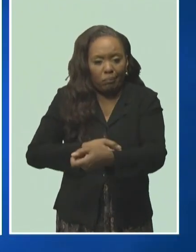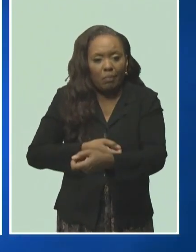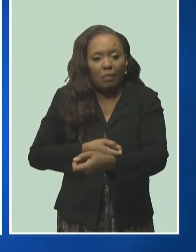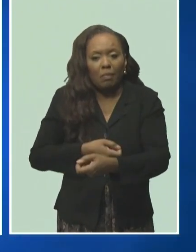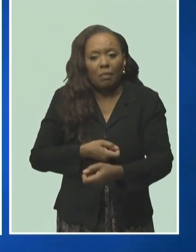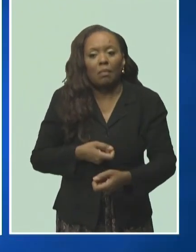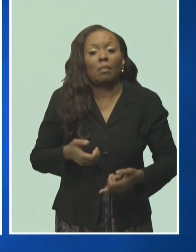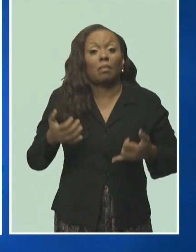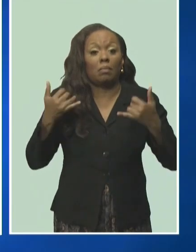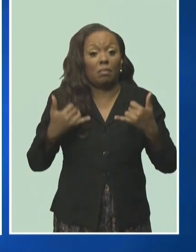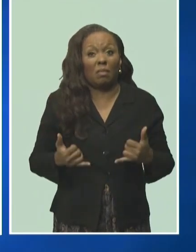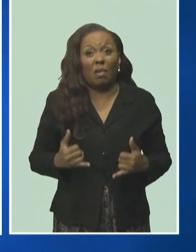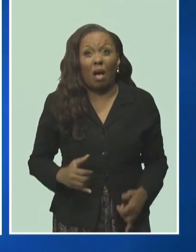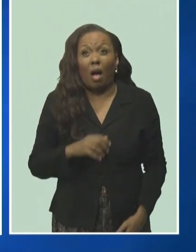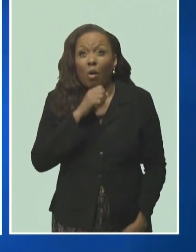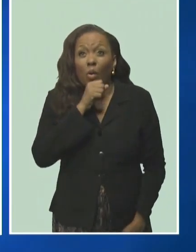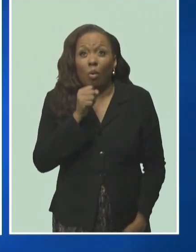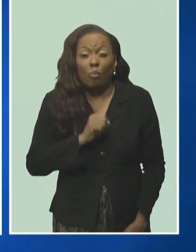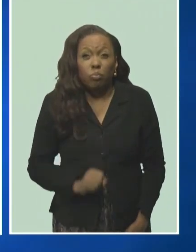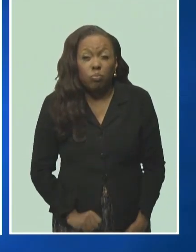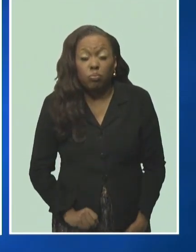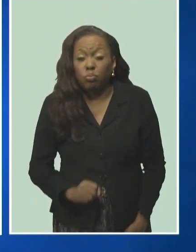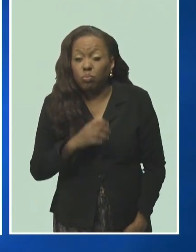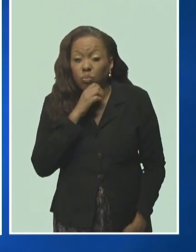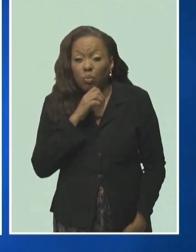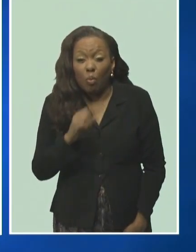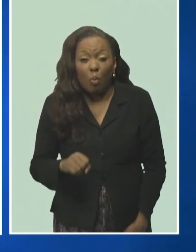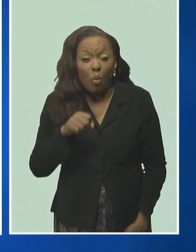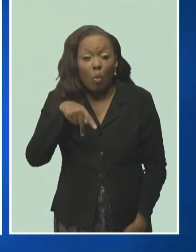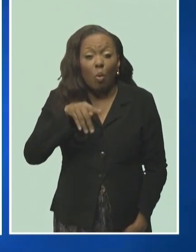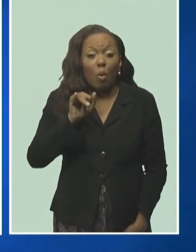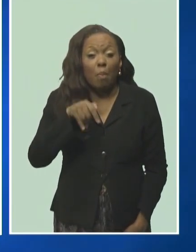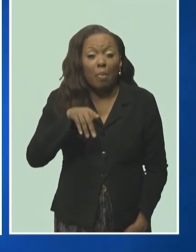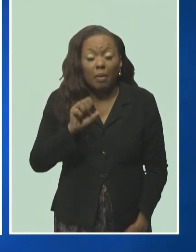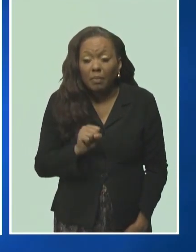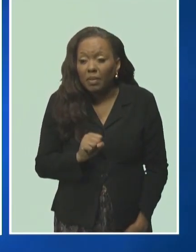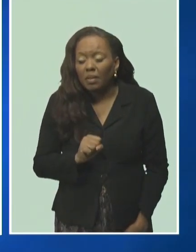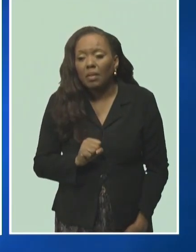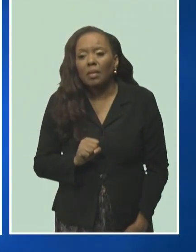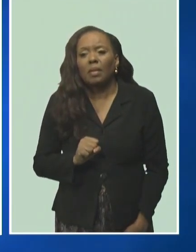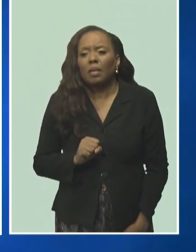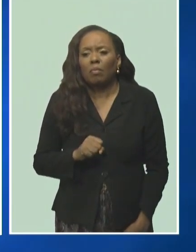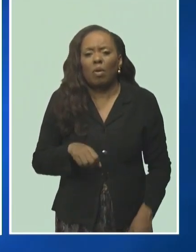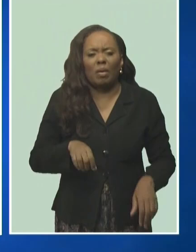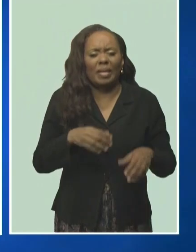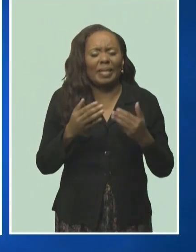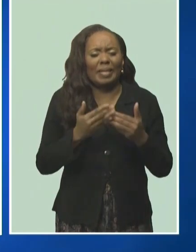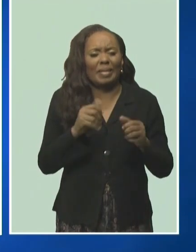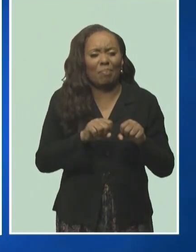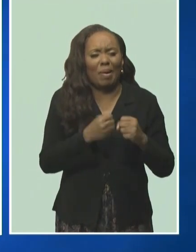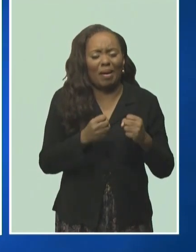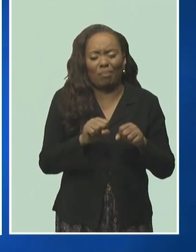our aged network is contributing to frequent bursts, as the caller just indicated. We're